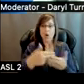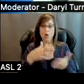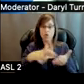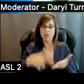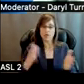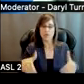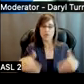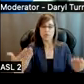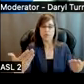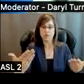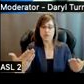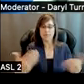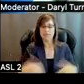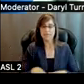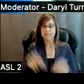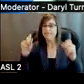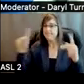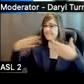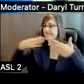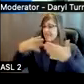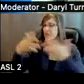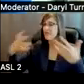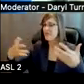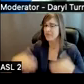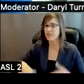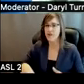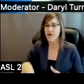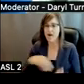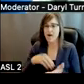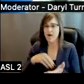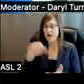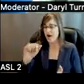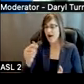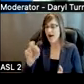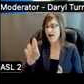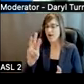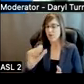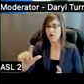All right. Thank you very much, Dr. Agarwal. Thank you.